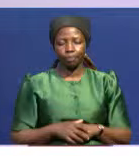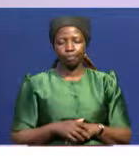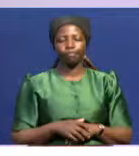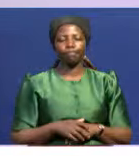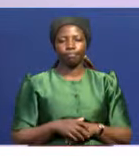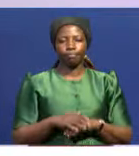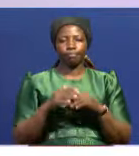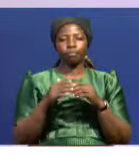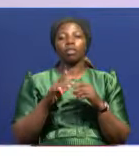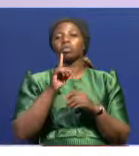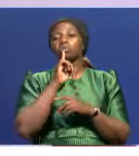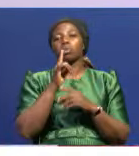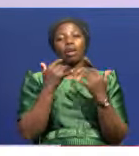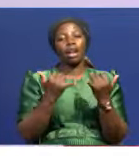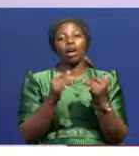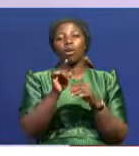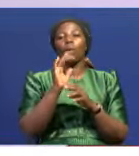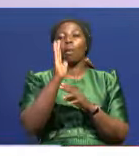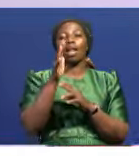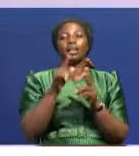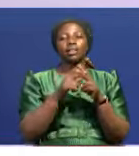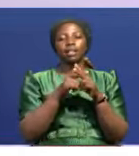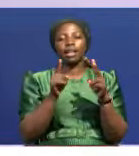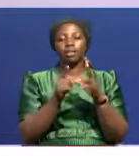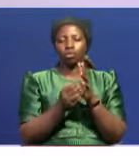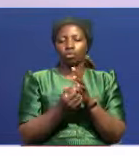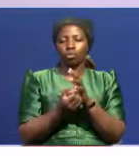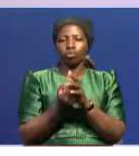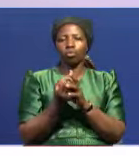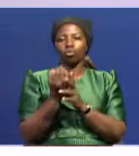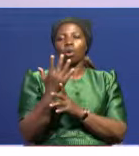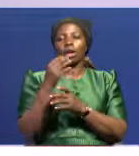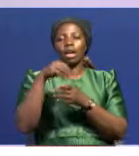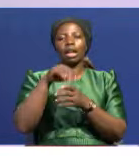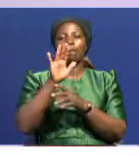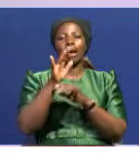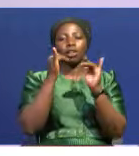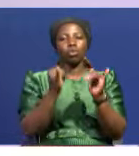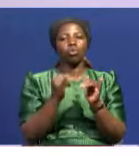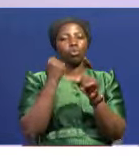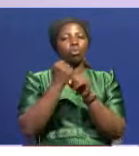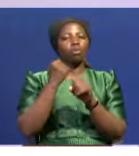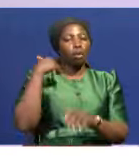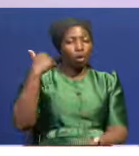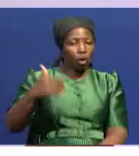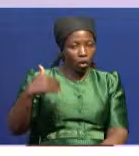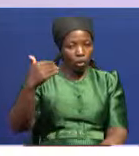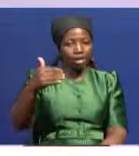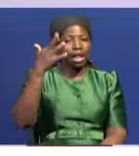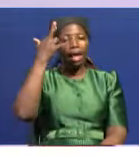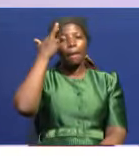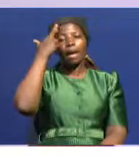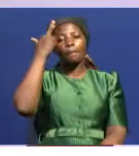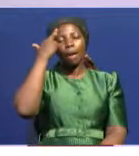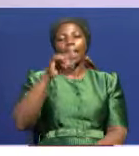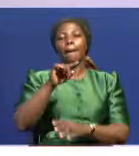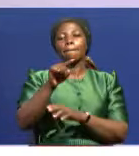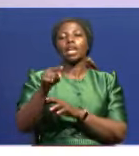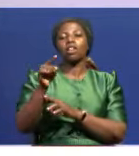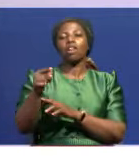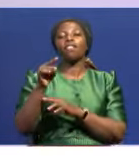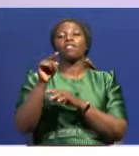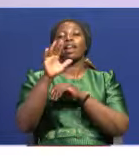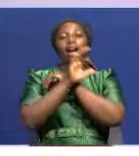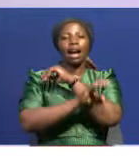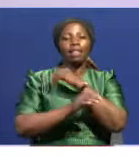Henceforth, you will begin to grow into your new career, always bearing in mind that millions of your countrymen